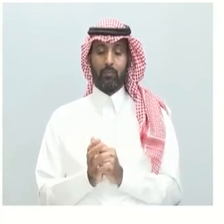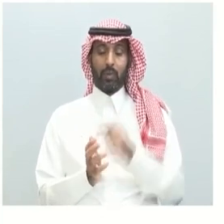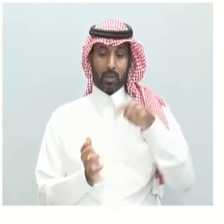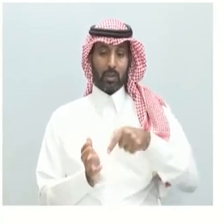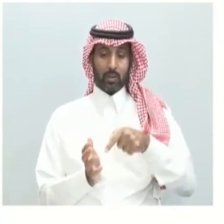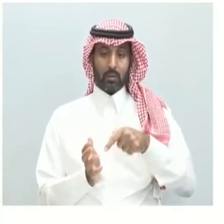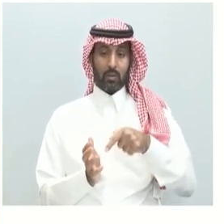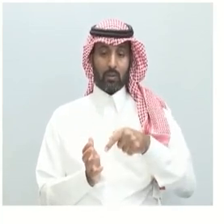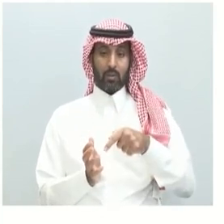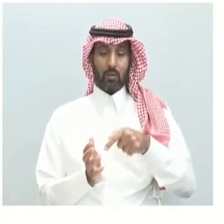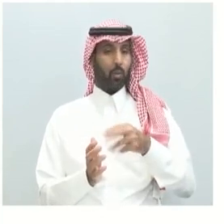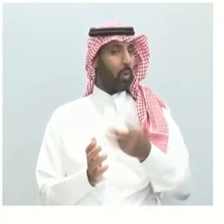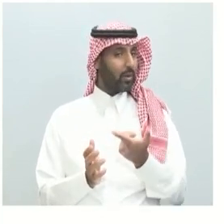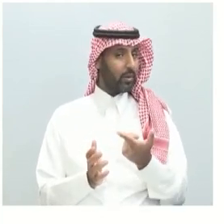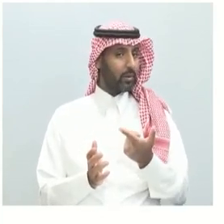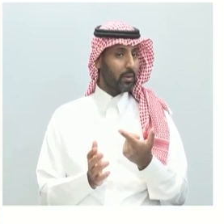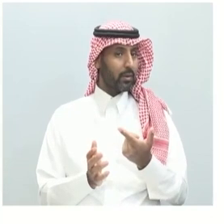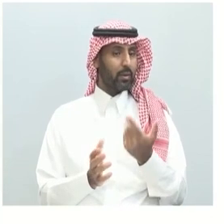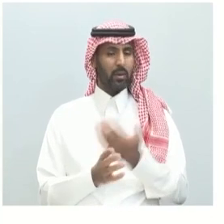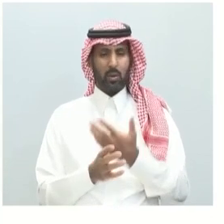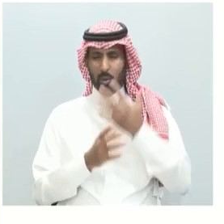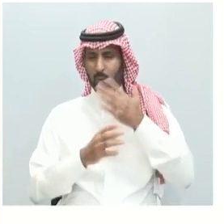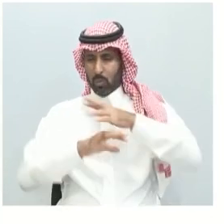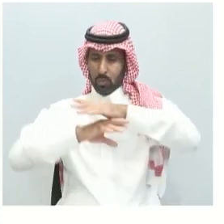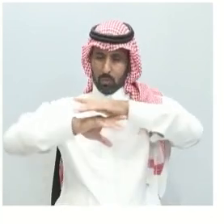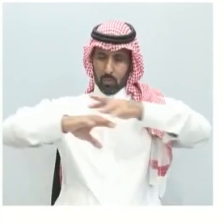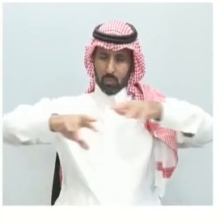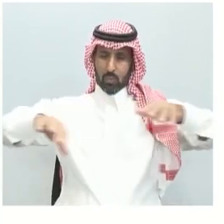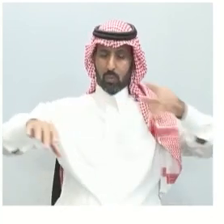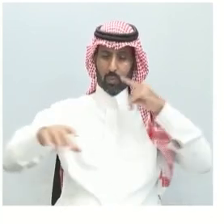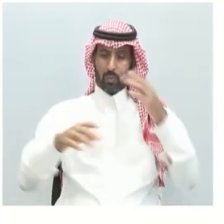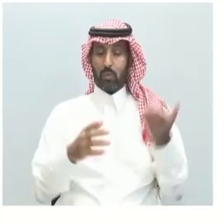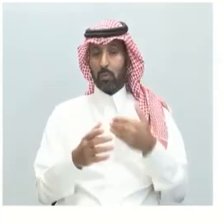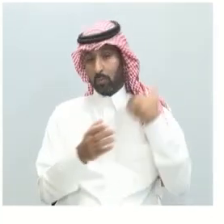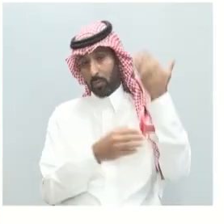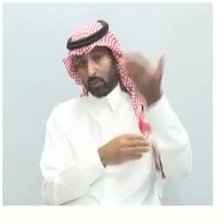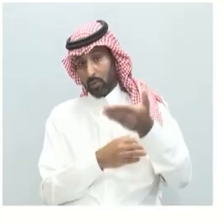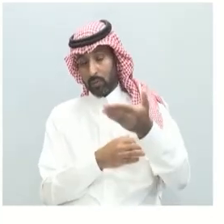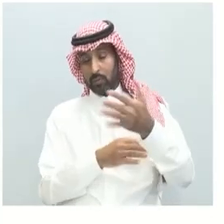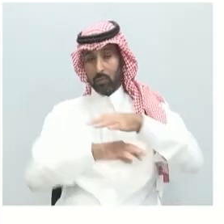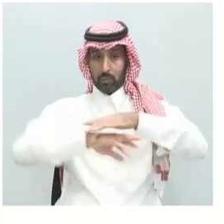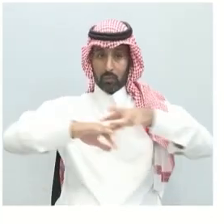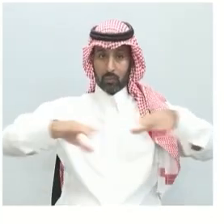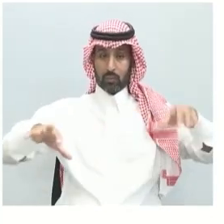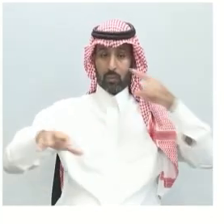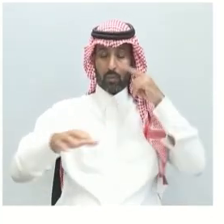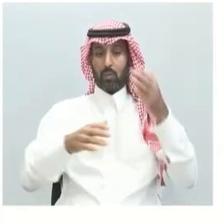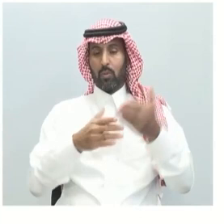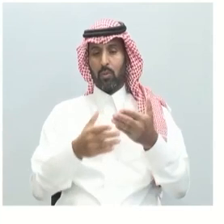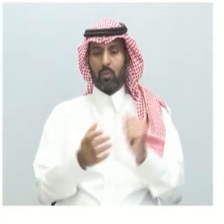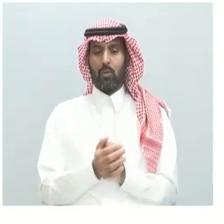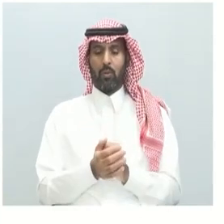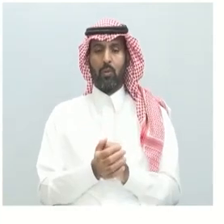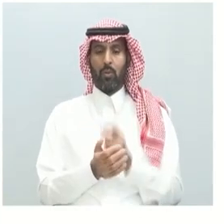we're going to the result clause. The oceans will, this is the future will, the oceans will soon be